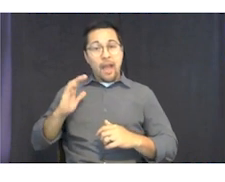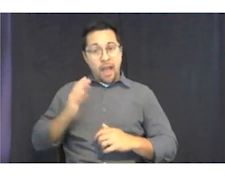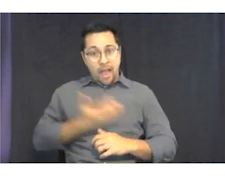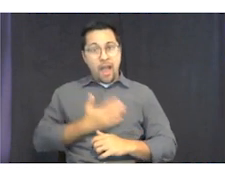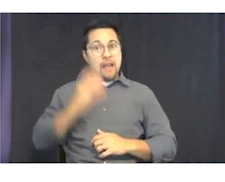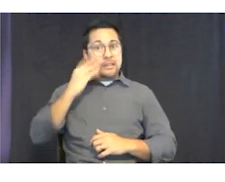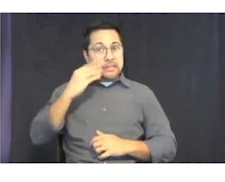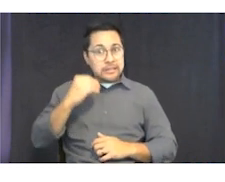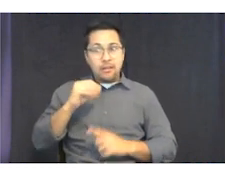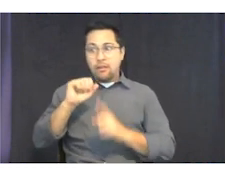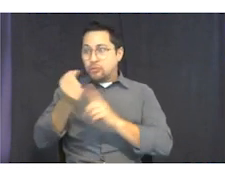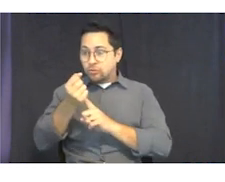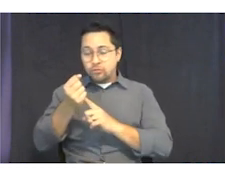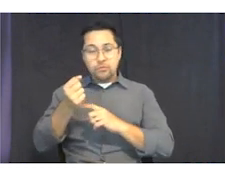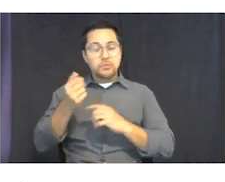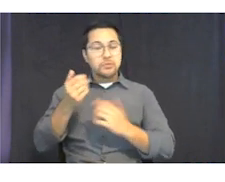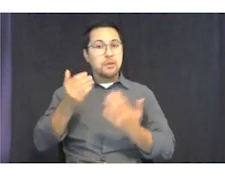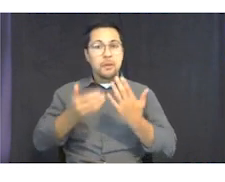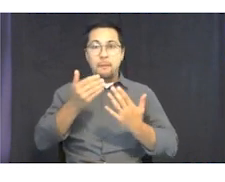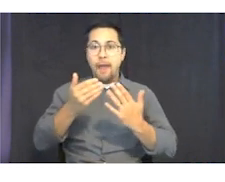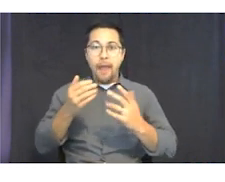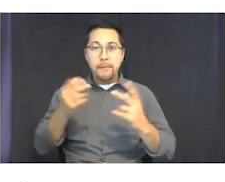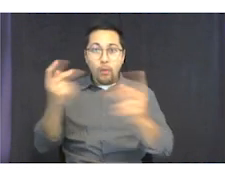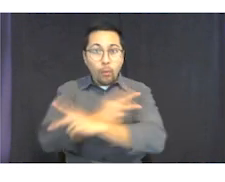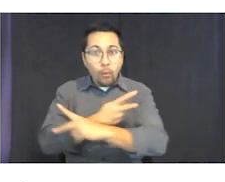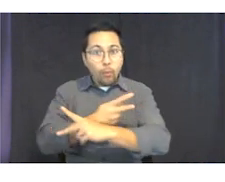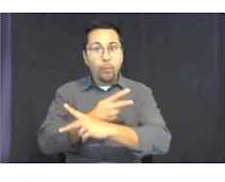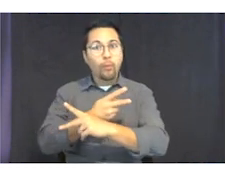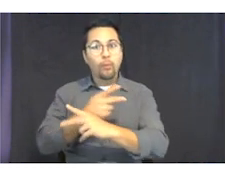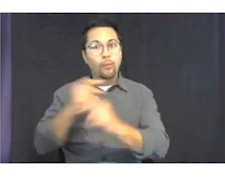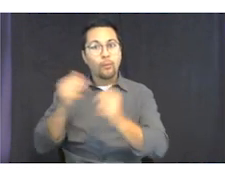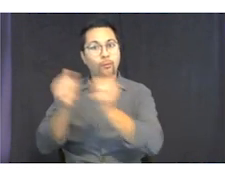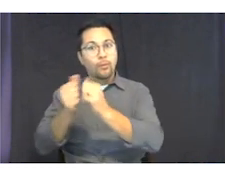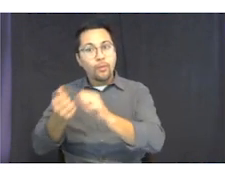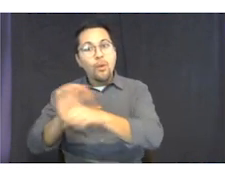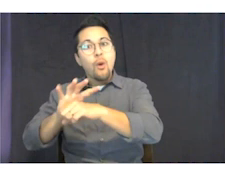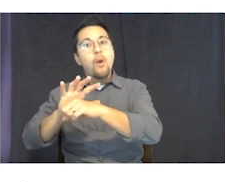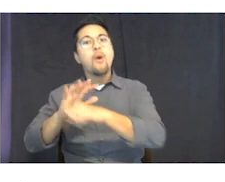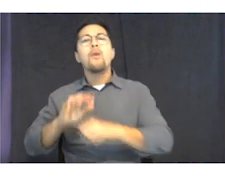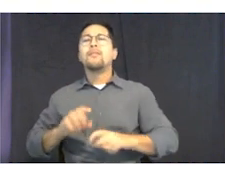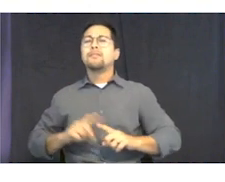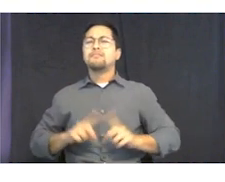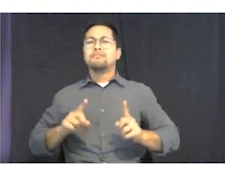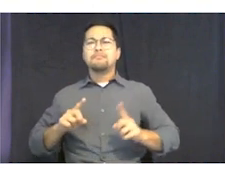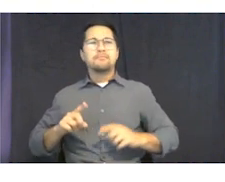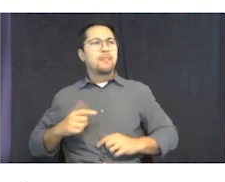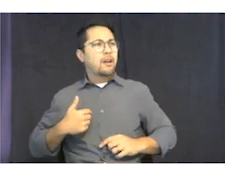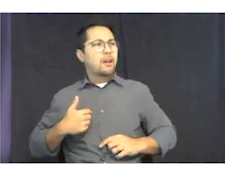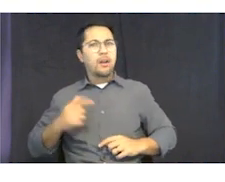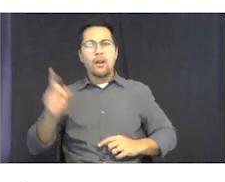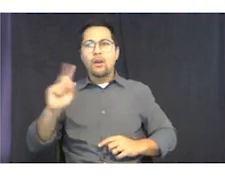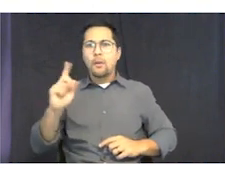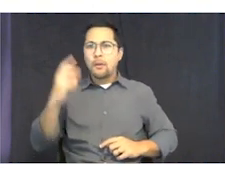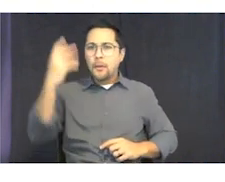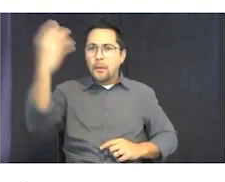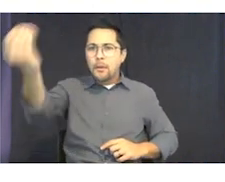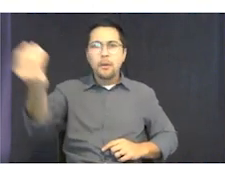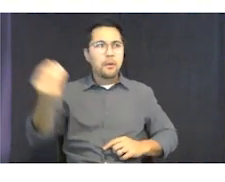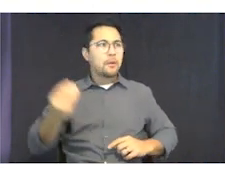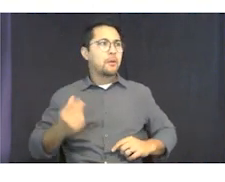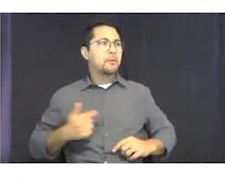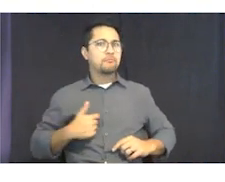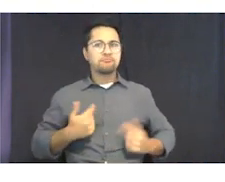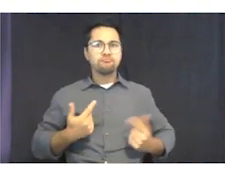and very much heightened as a result of COVID contingencies. But where do I go? What do I do